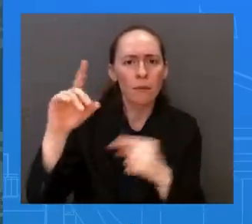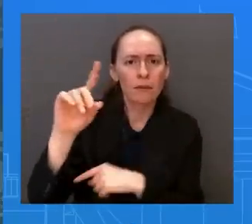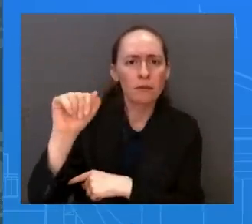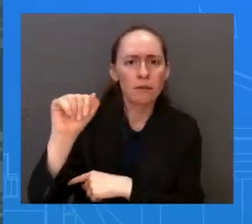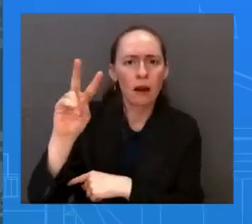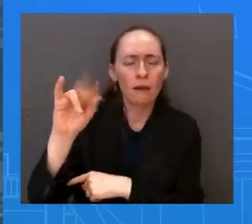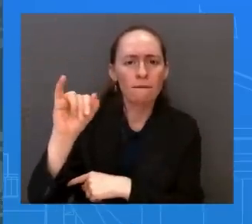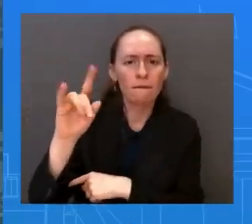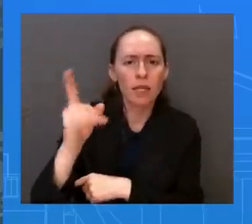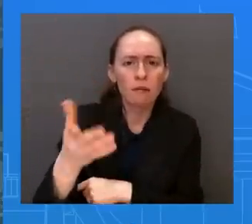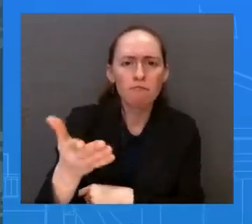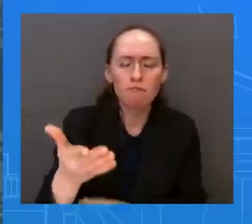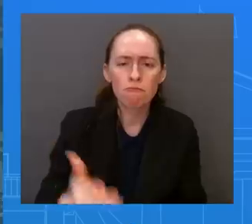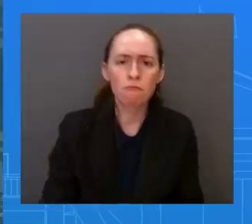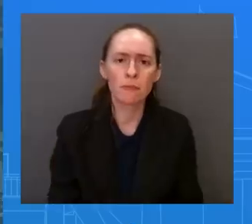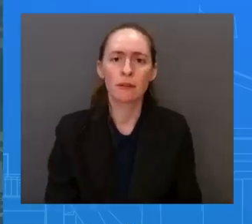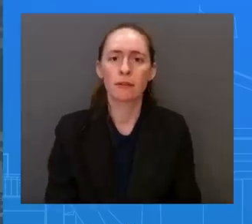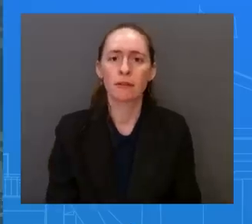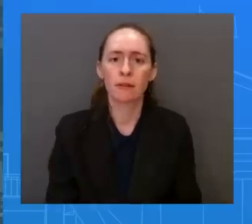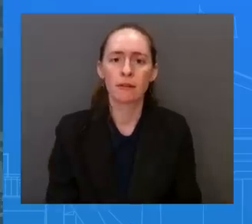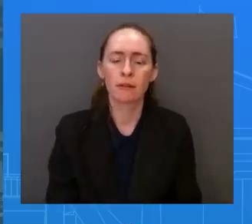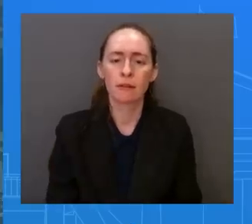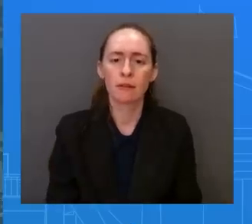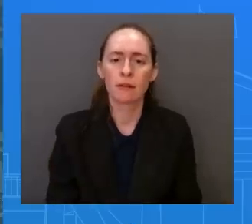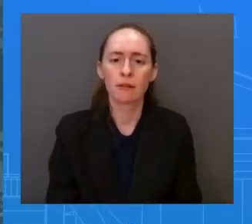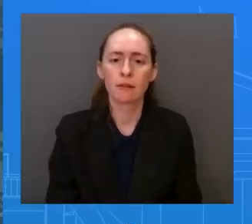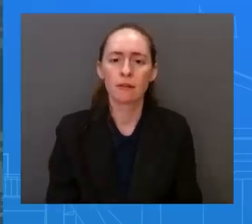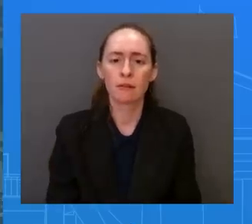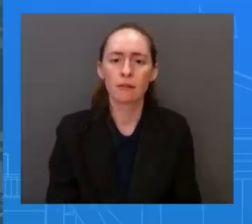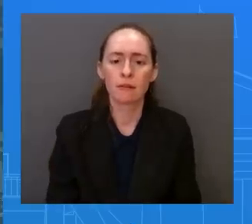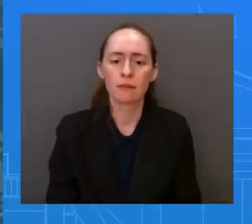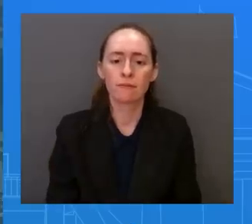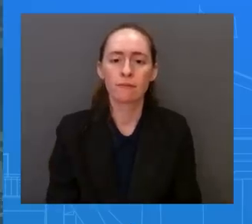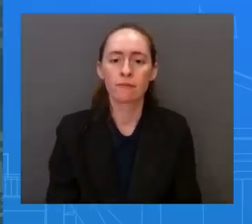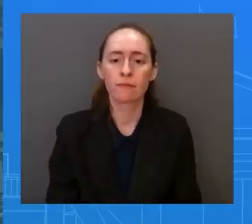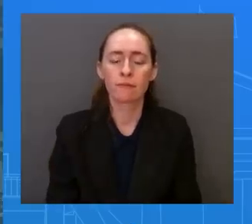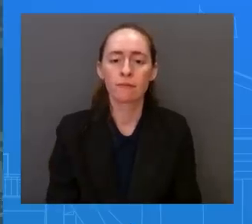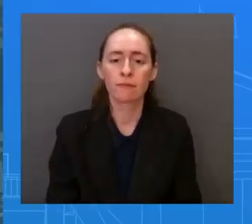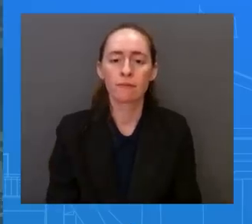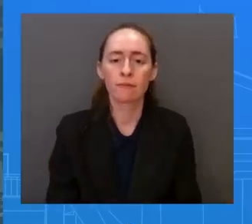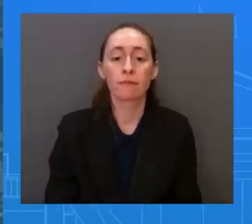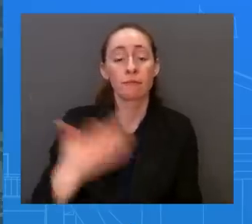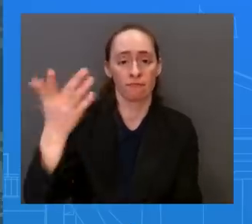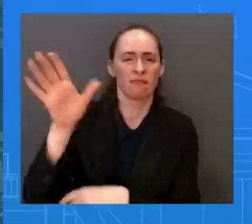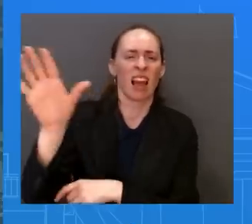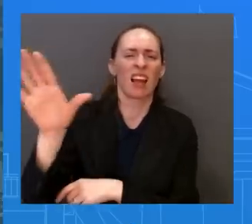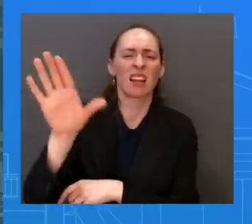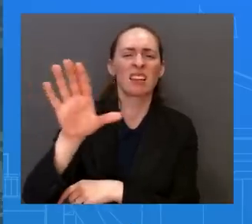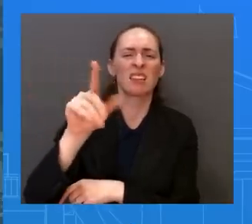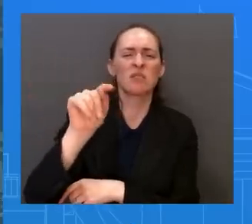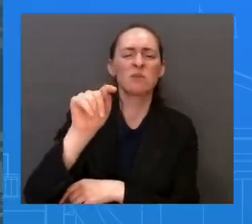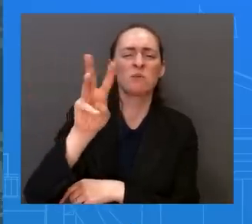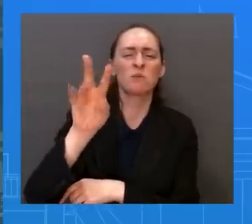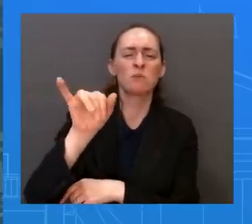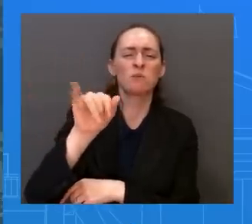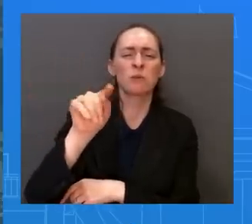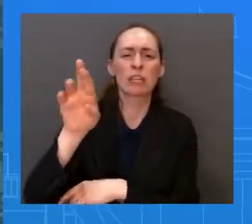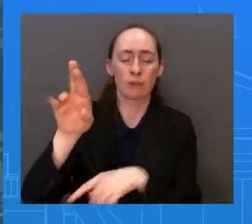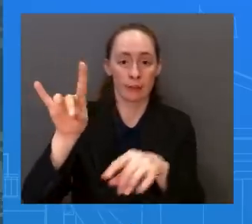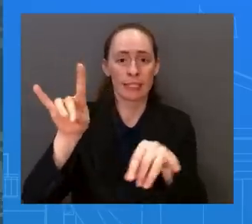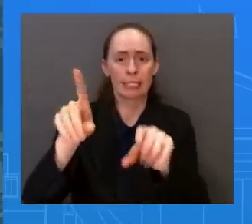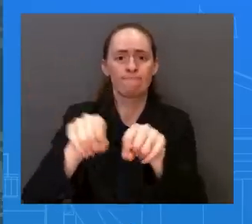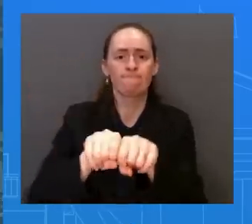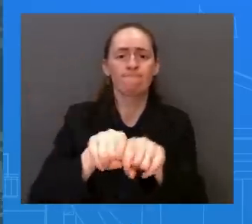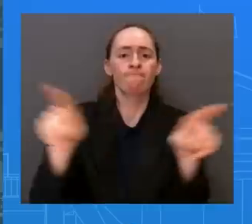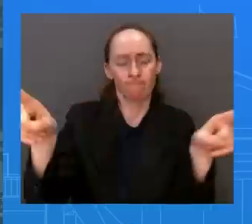account this weekend, just laying out how on social media how the president was going to Camp David to focus